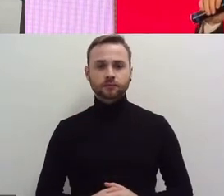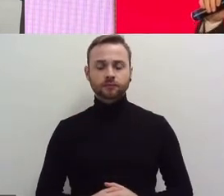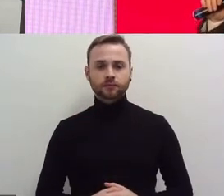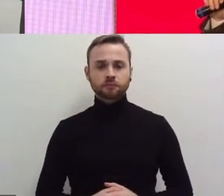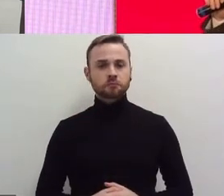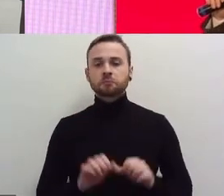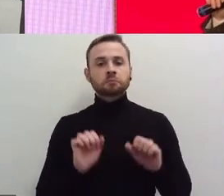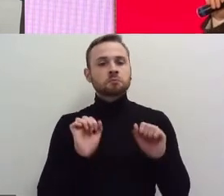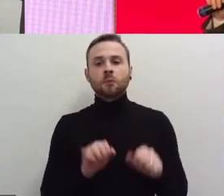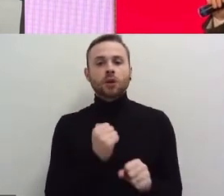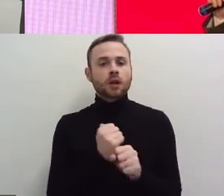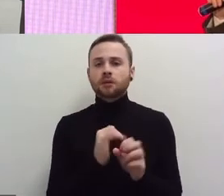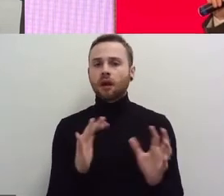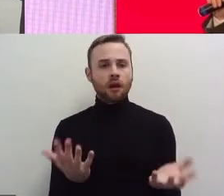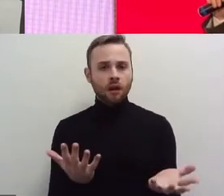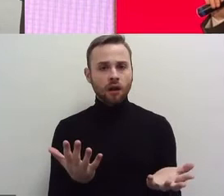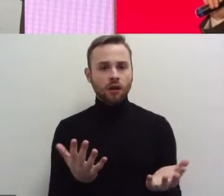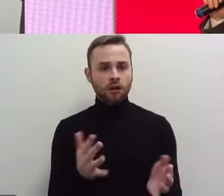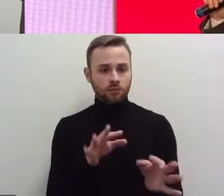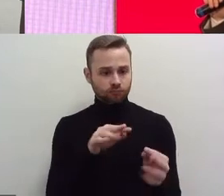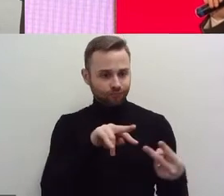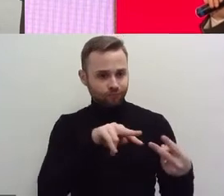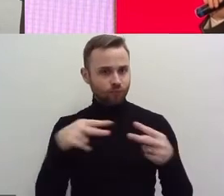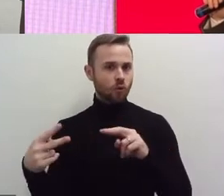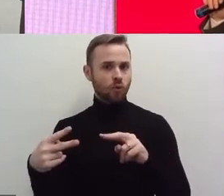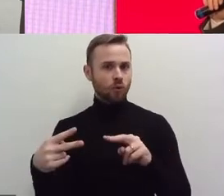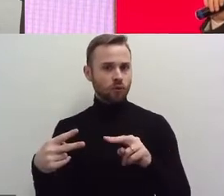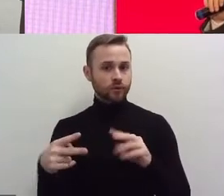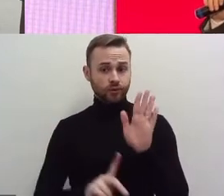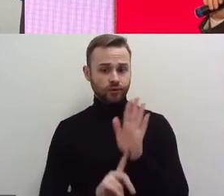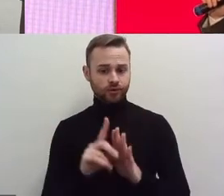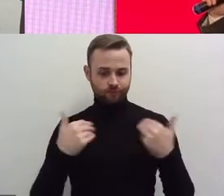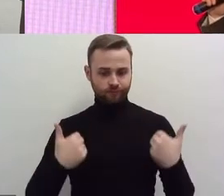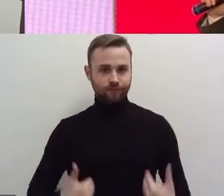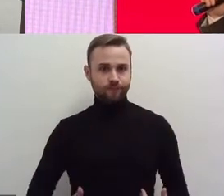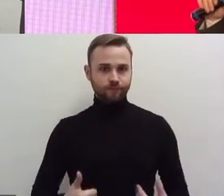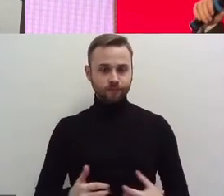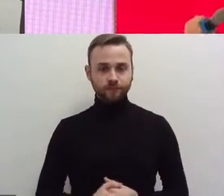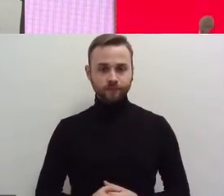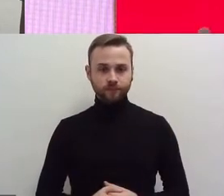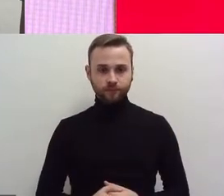by changing ourselves, if we cannot change the global system for now?